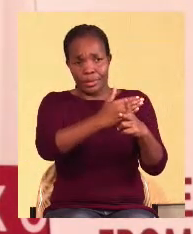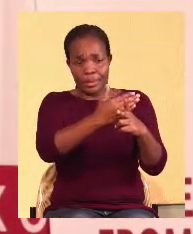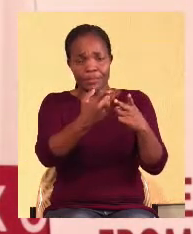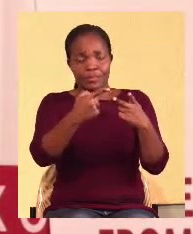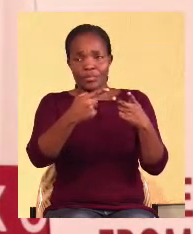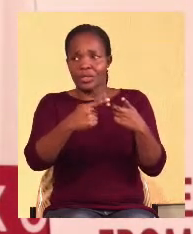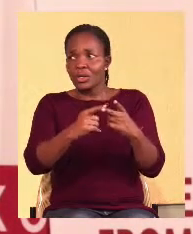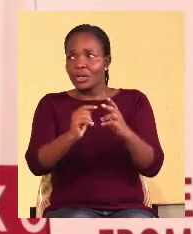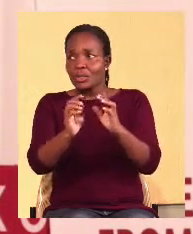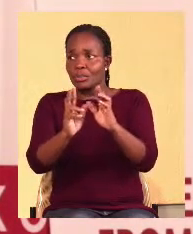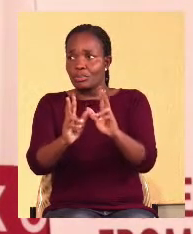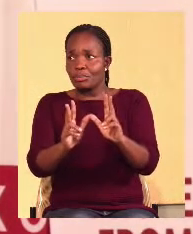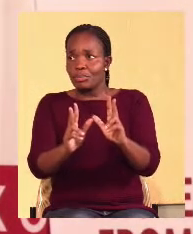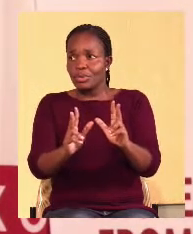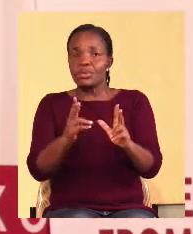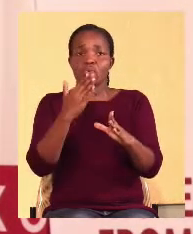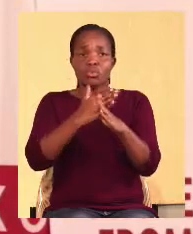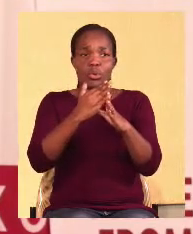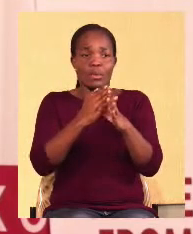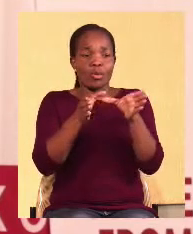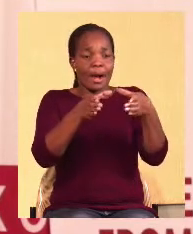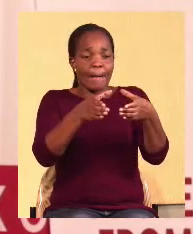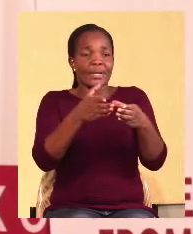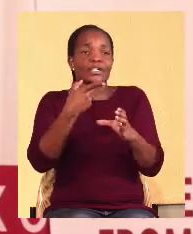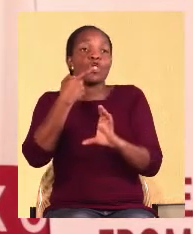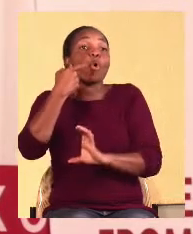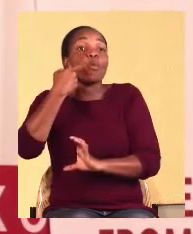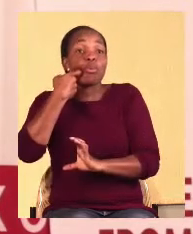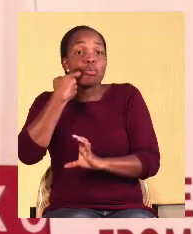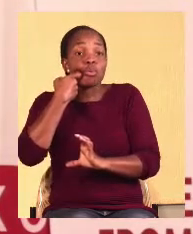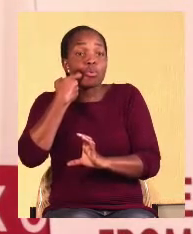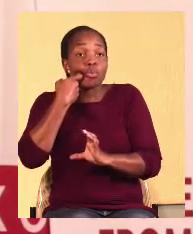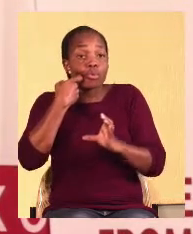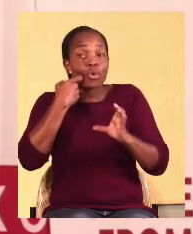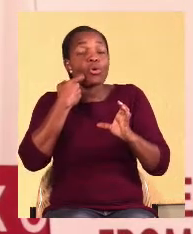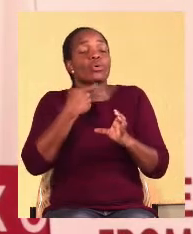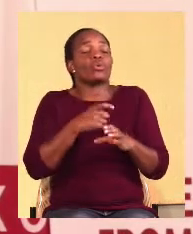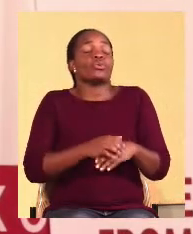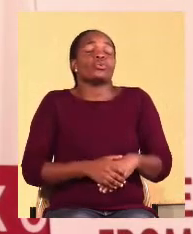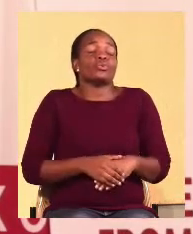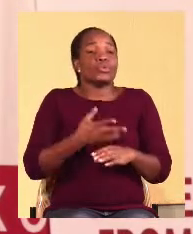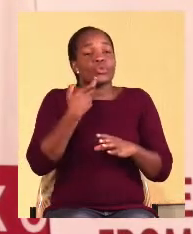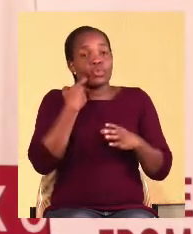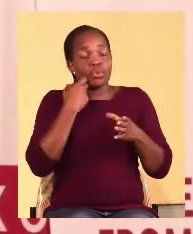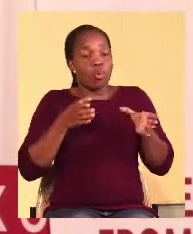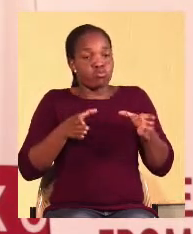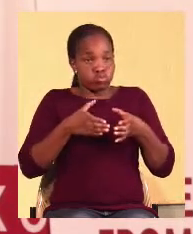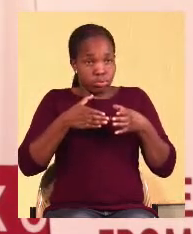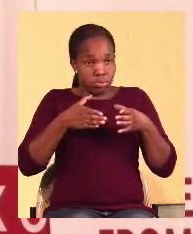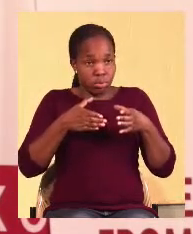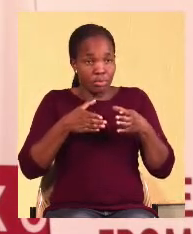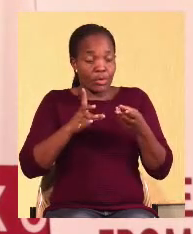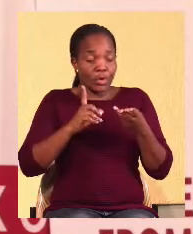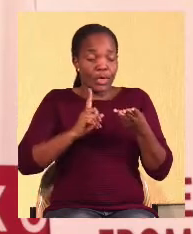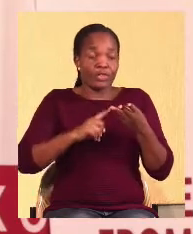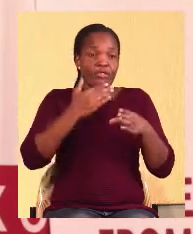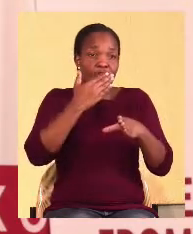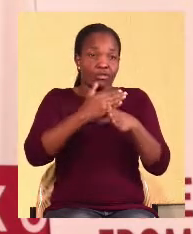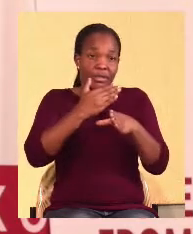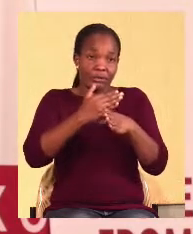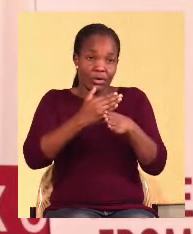people who are working in the fishing factories, in the fishing sector, in the mining sector. This